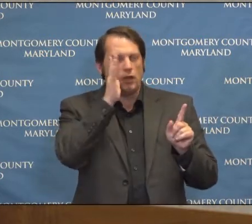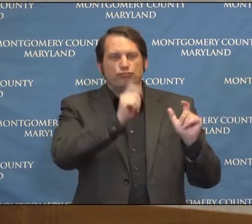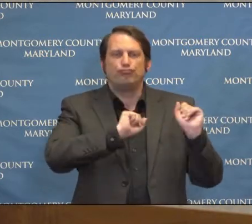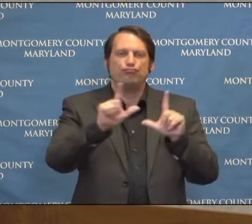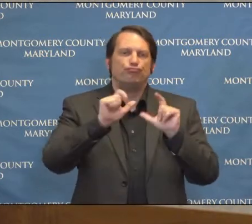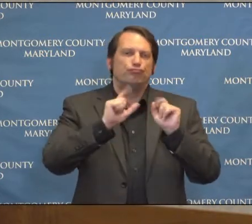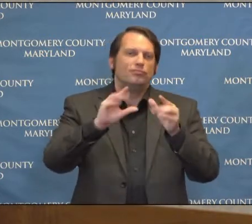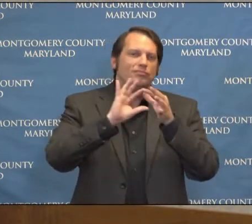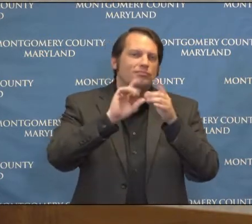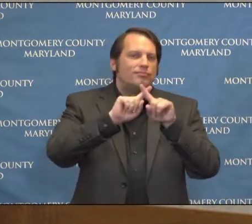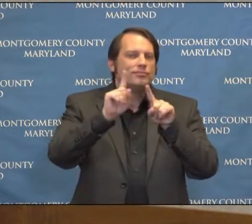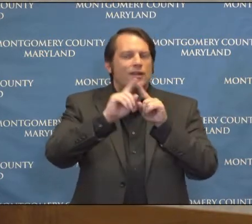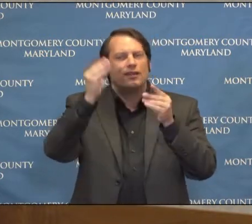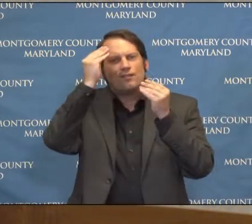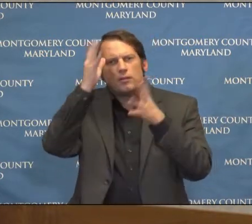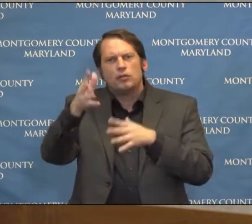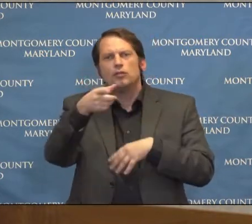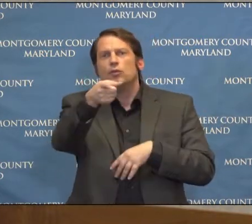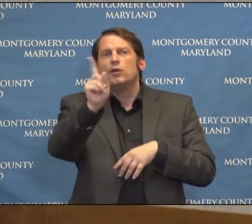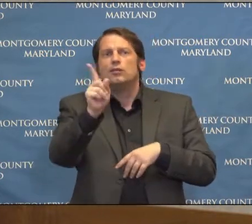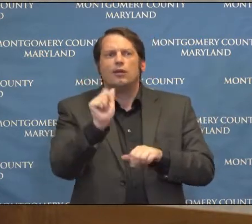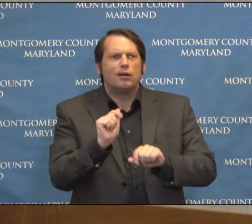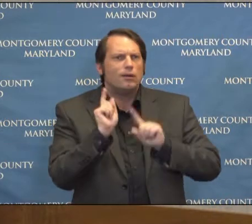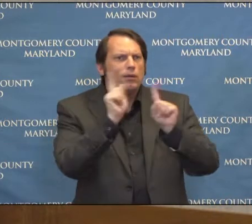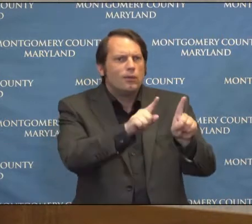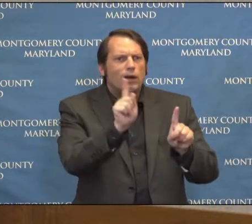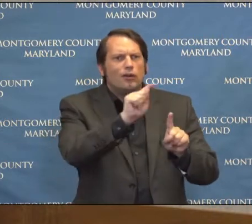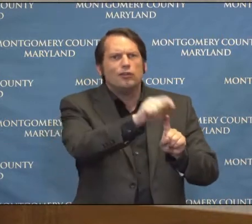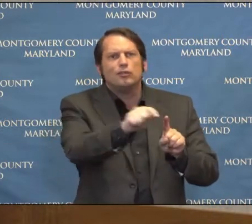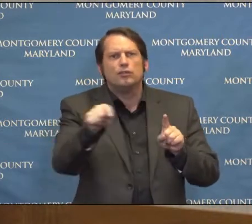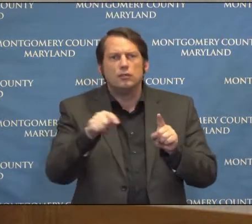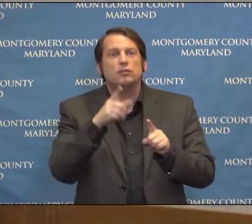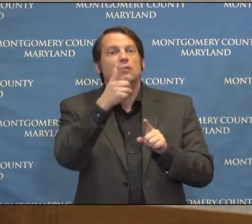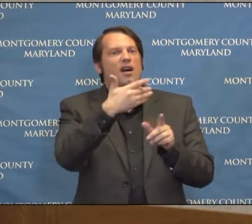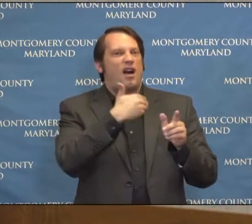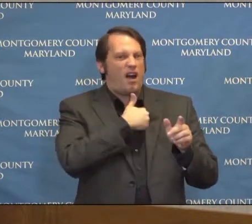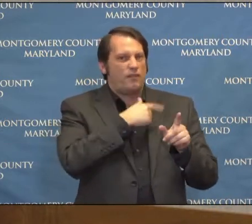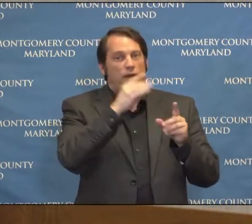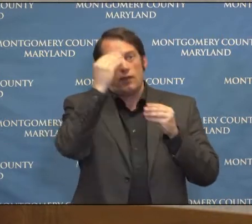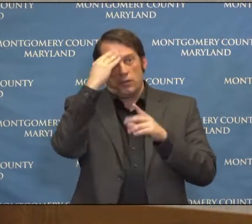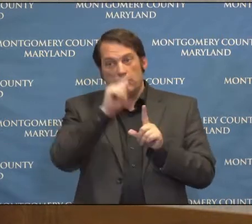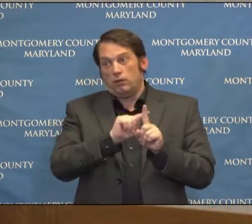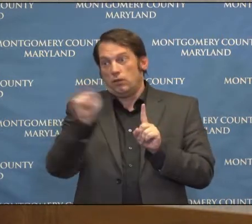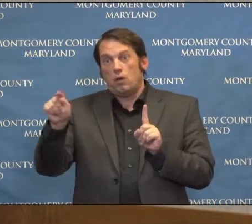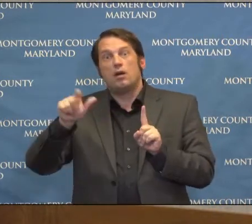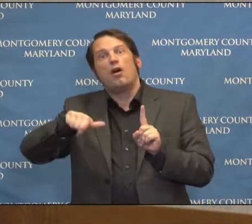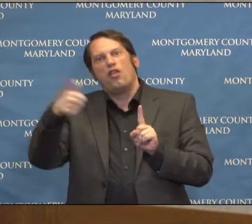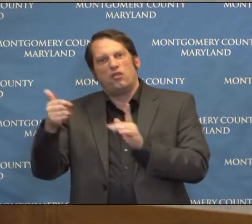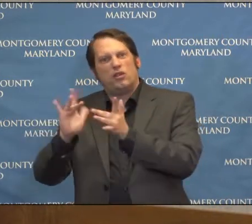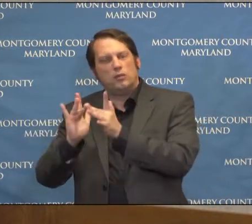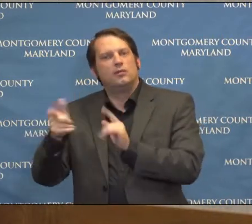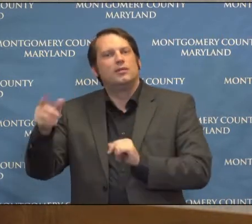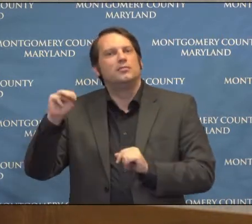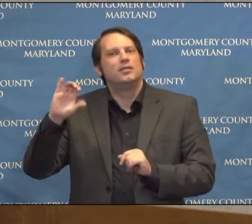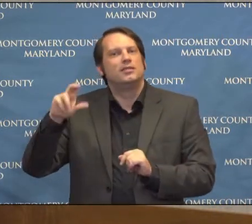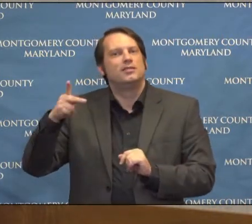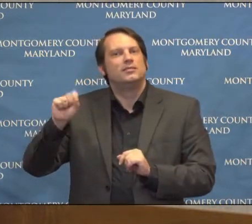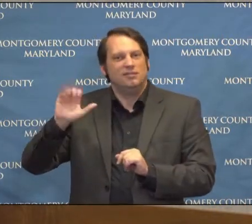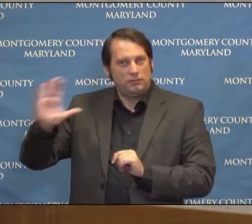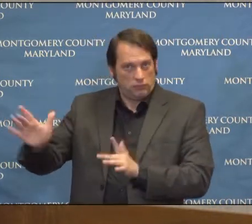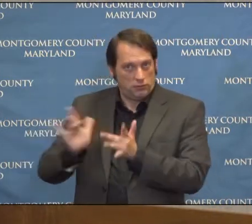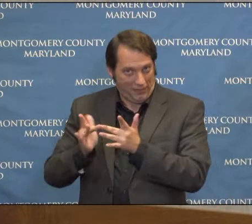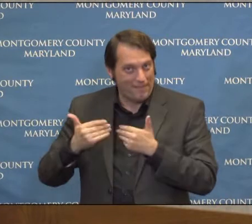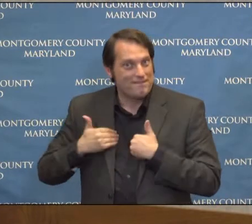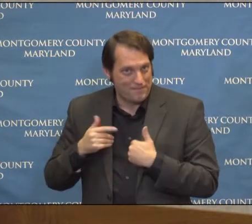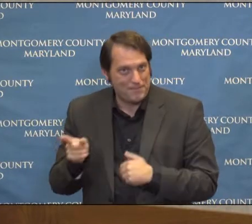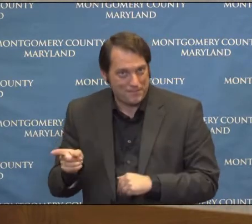information on the MCPS sites. And so we encourage you to search using your zip code or other special resources. Do you need